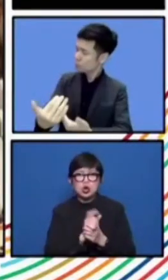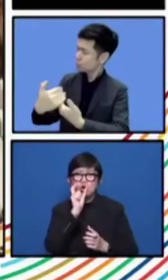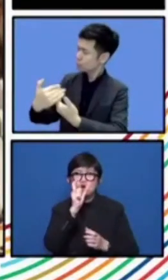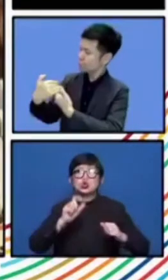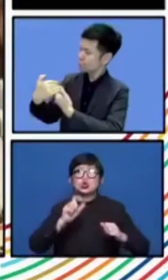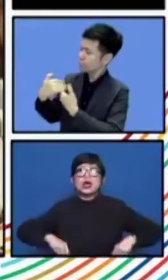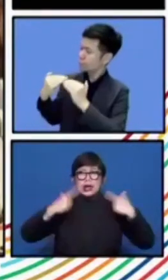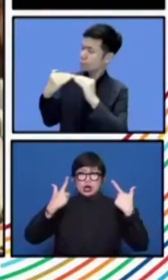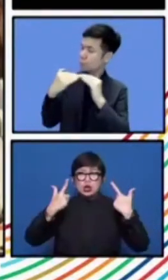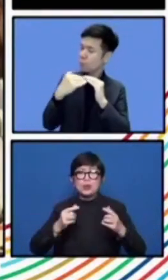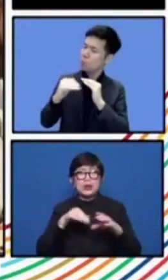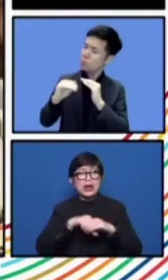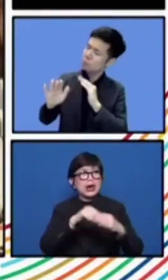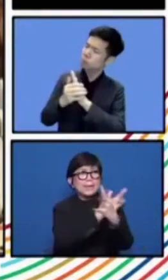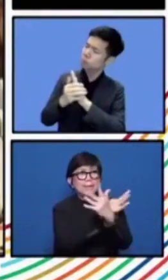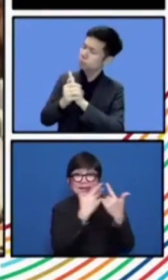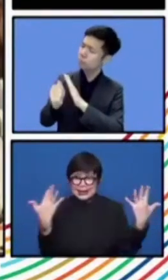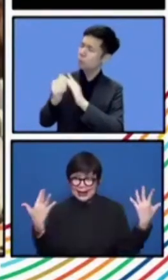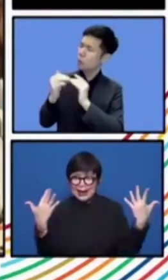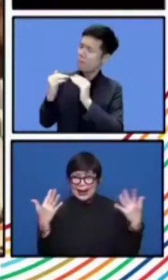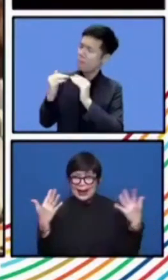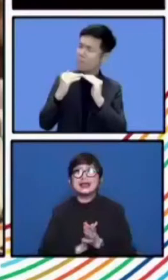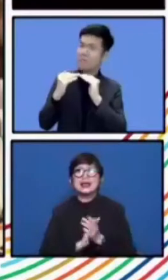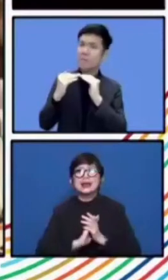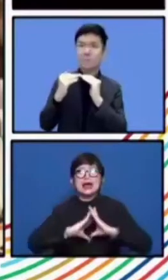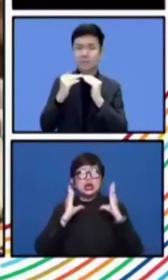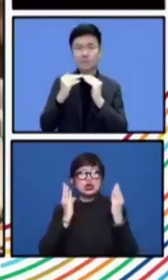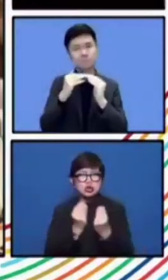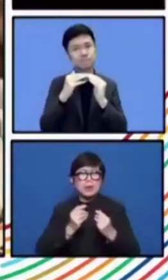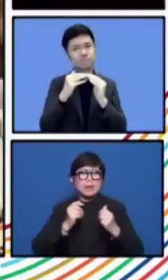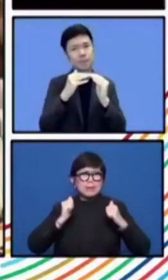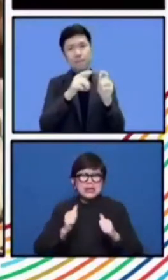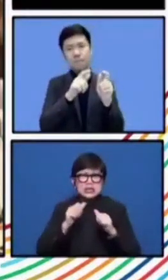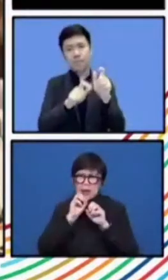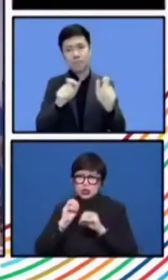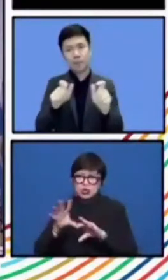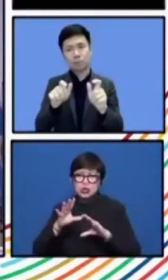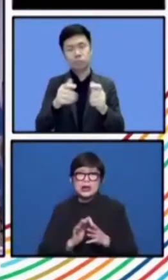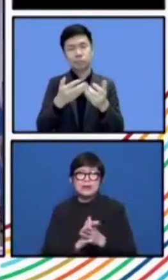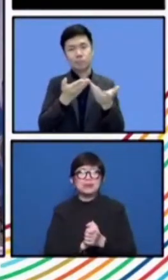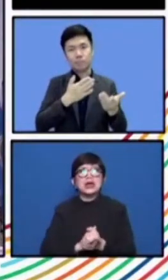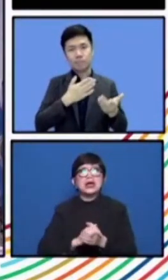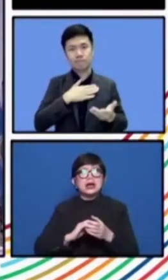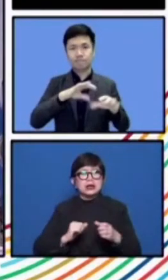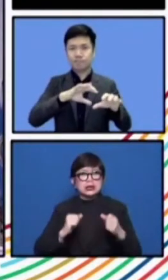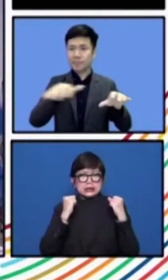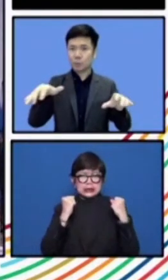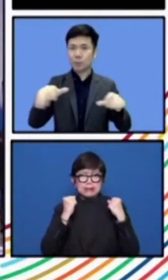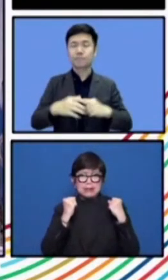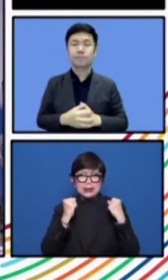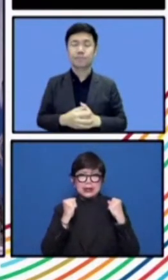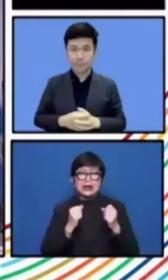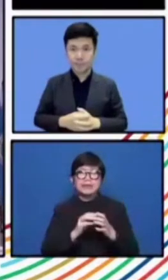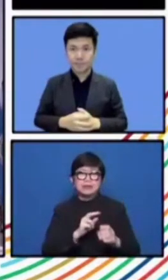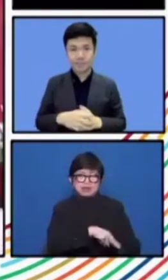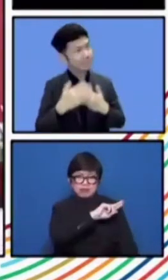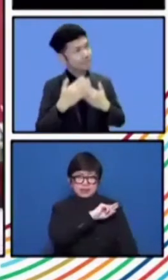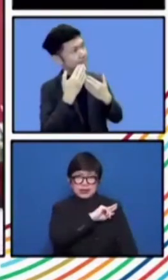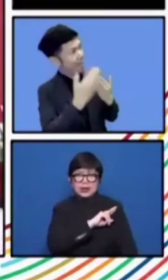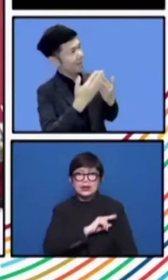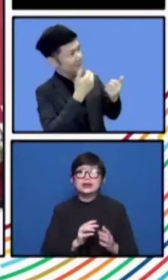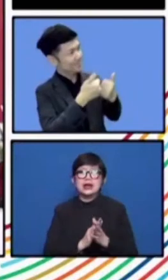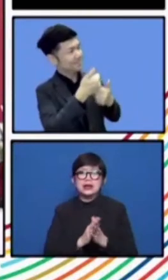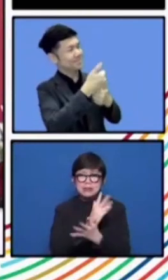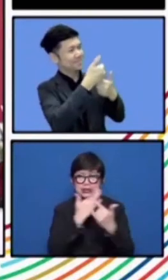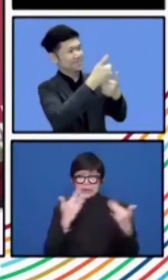realize is their potential as equal citizens thank you thank you very much director General we'll